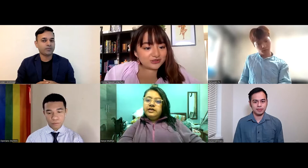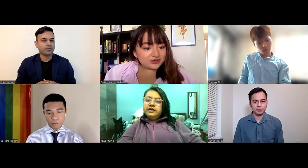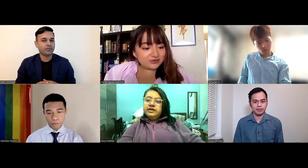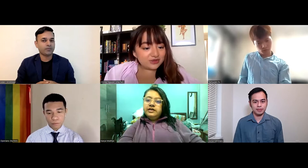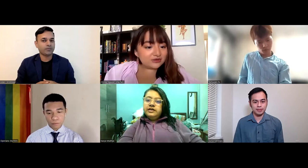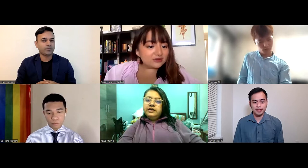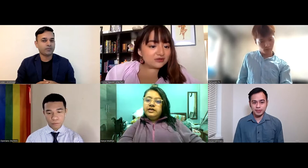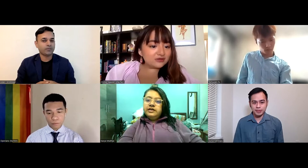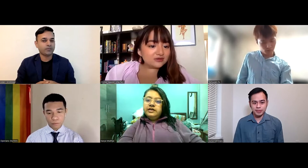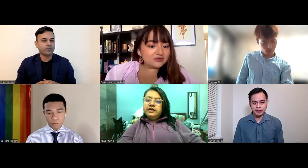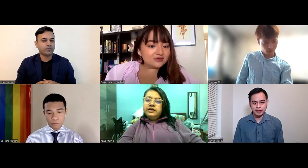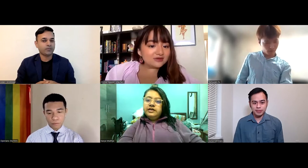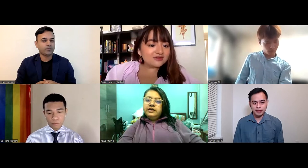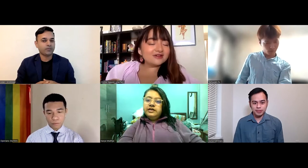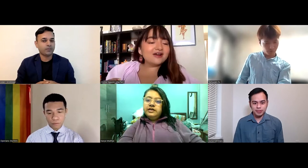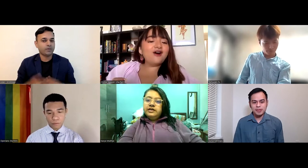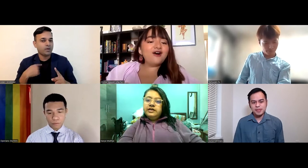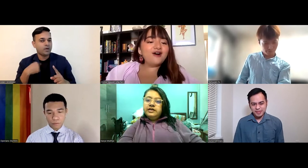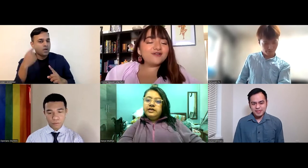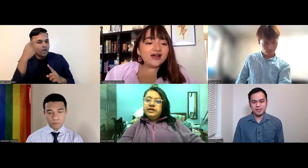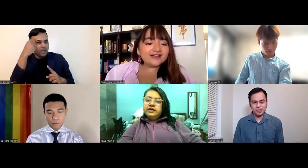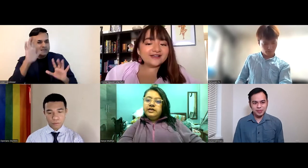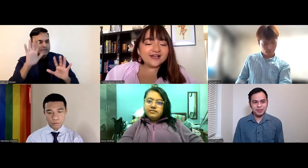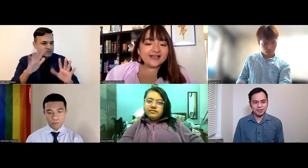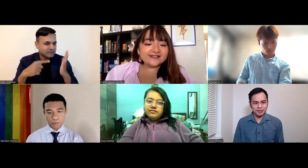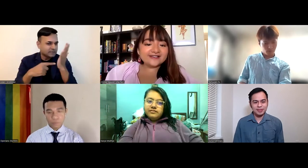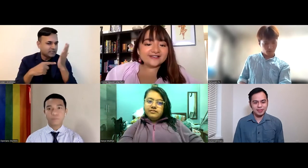lost. Yeah, Kavya's screen is frozen. Yeah, I think that is